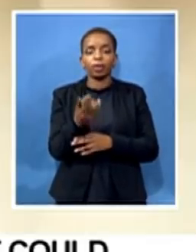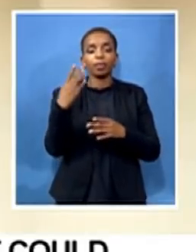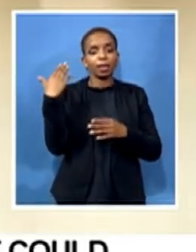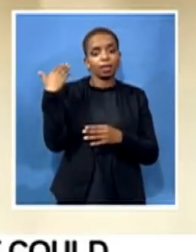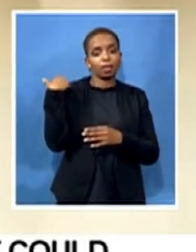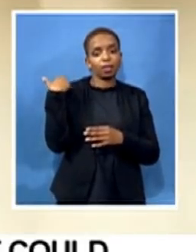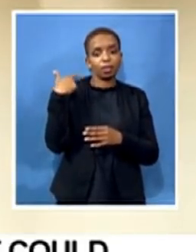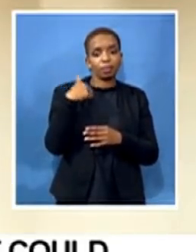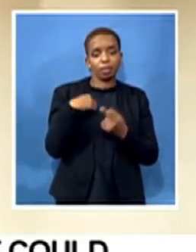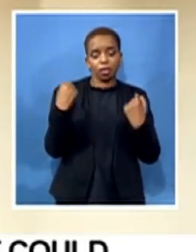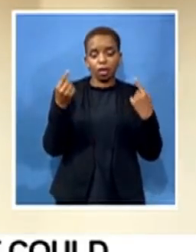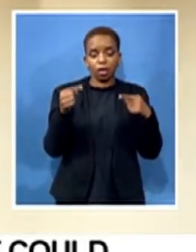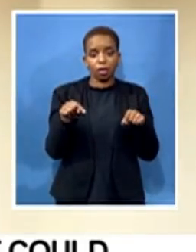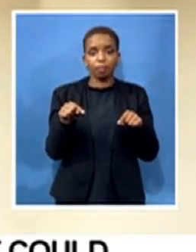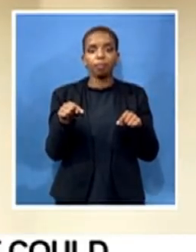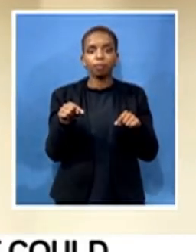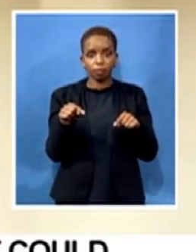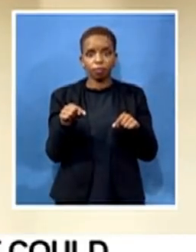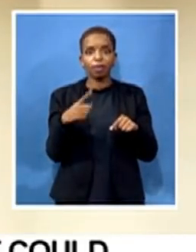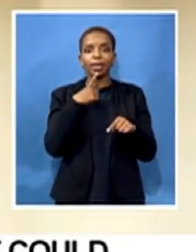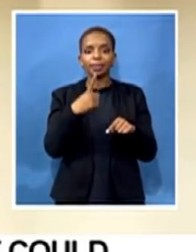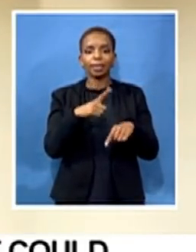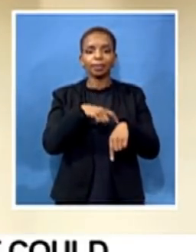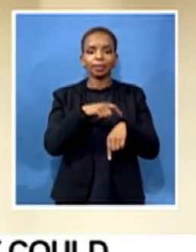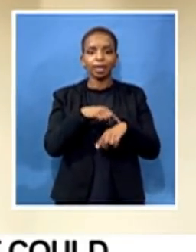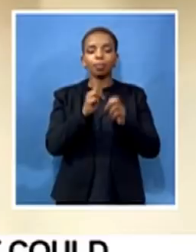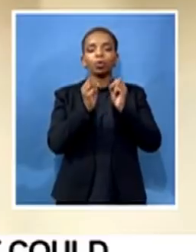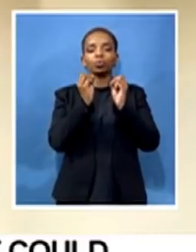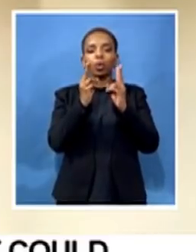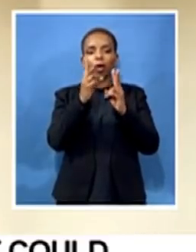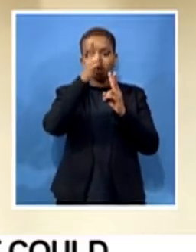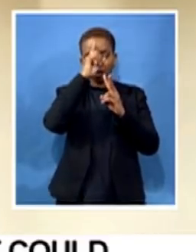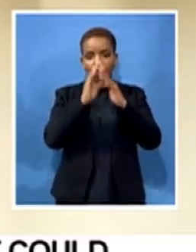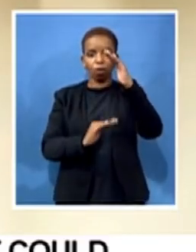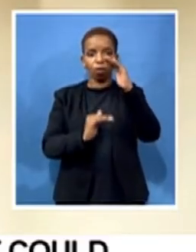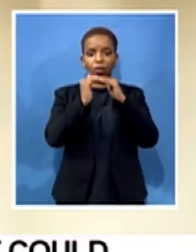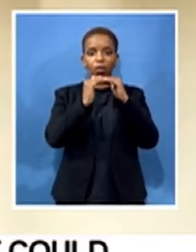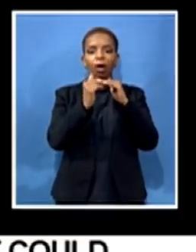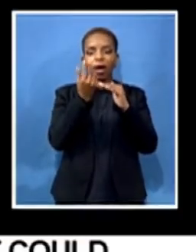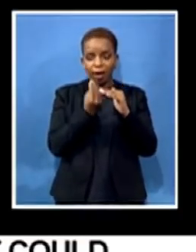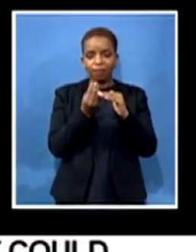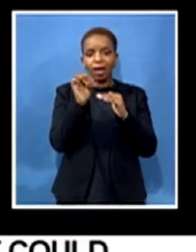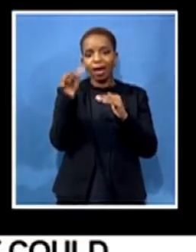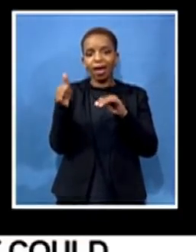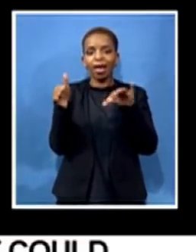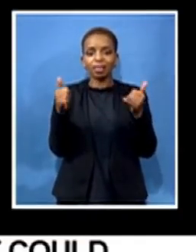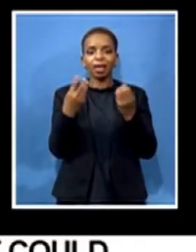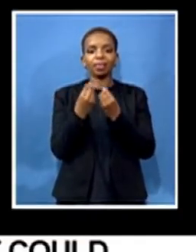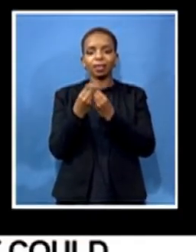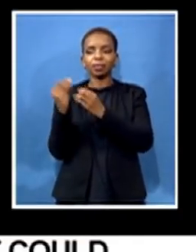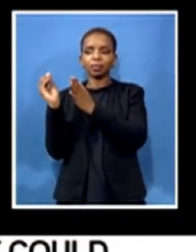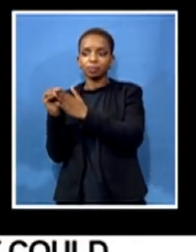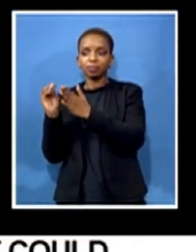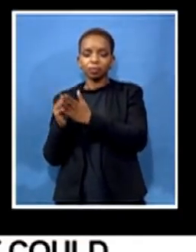12 o'clock. And so we arranged other things after that. But I'm sorry about